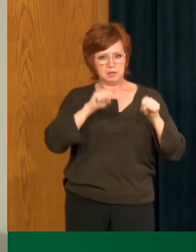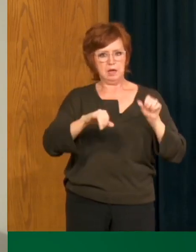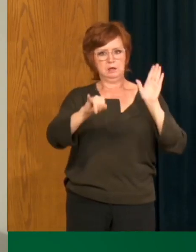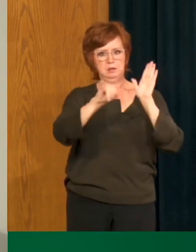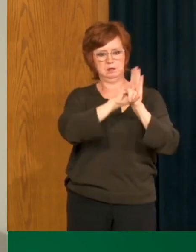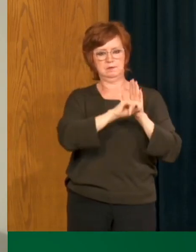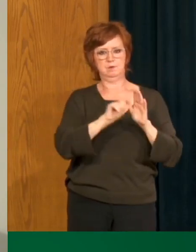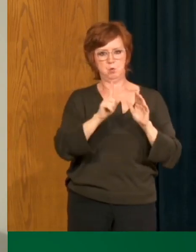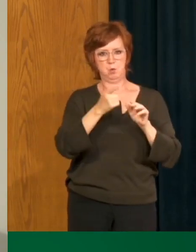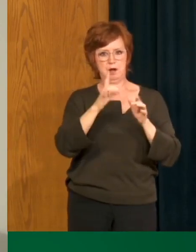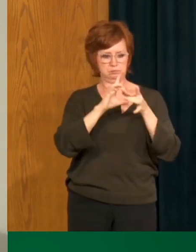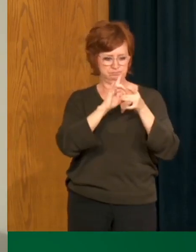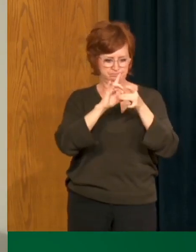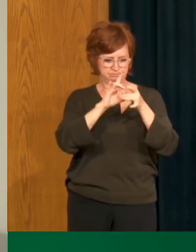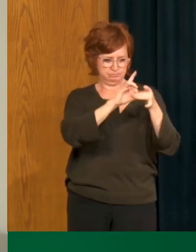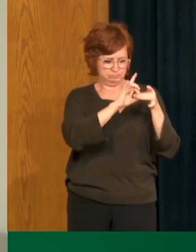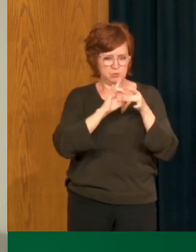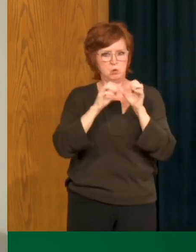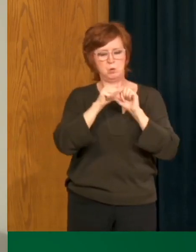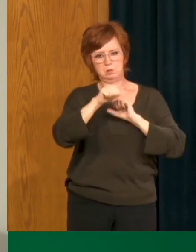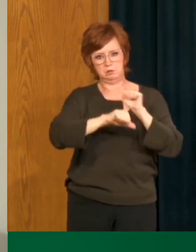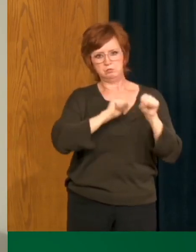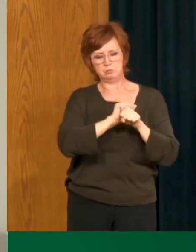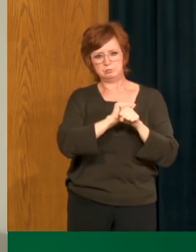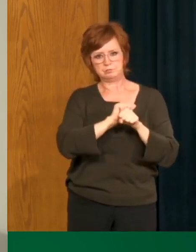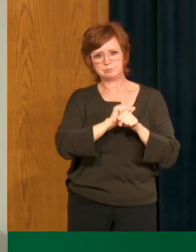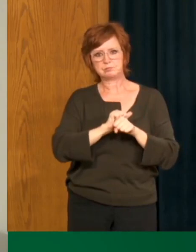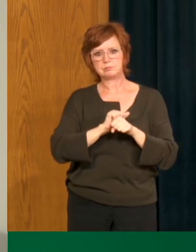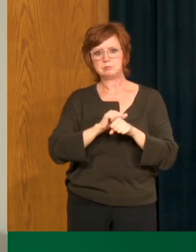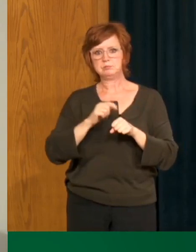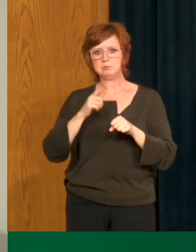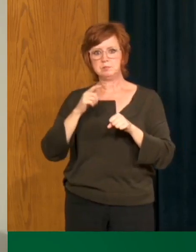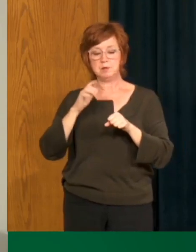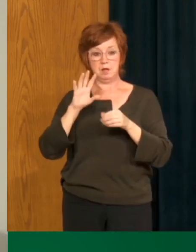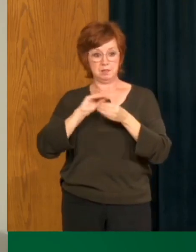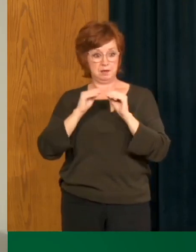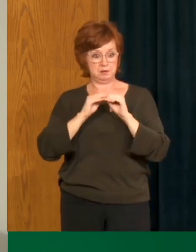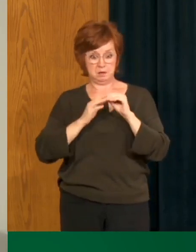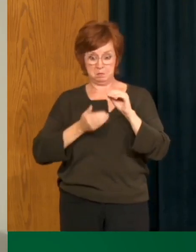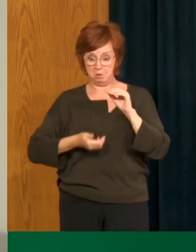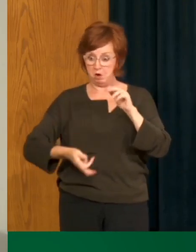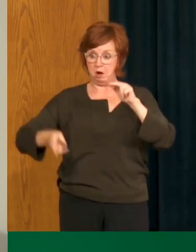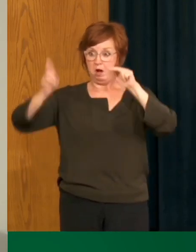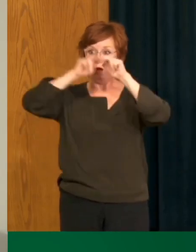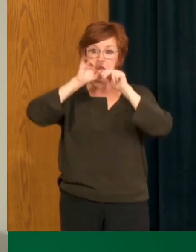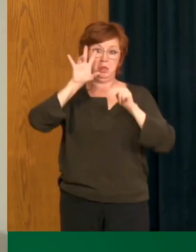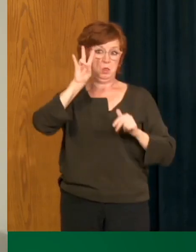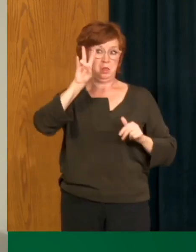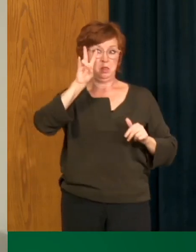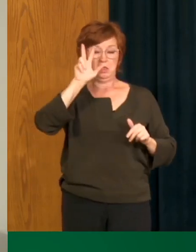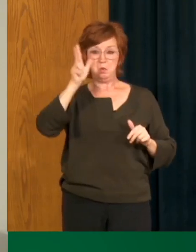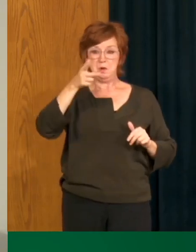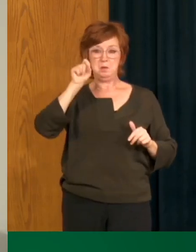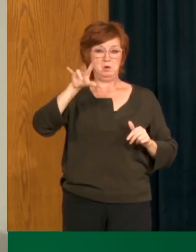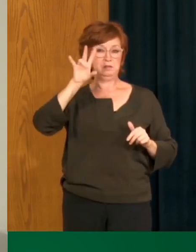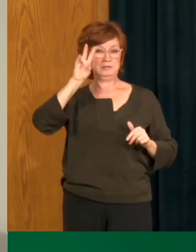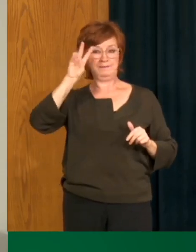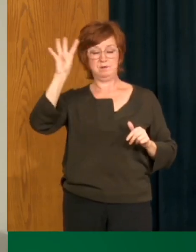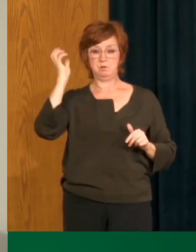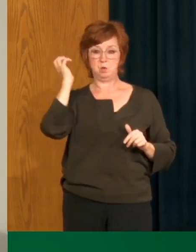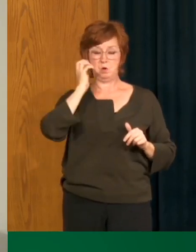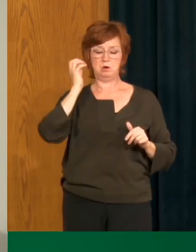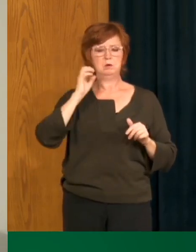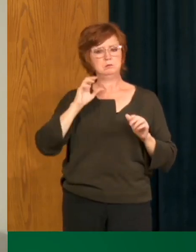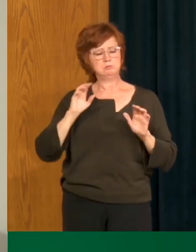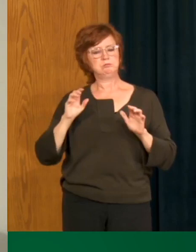is going up, it's not going to overwhelm the health system at this time. It's an outbreak cluster that through active case contact and through the cooperation